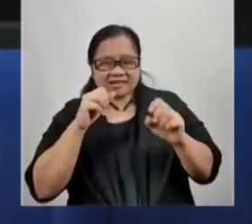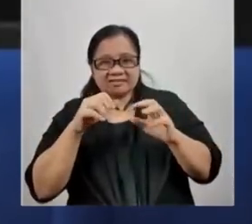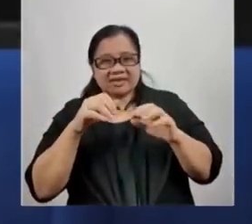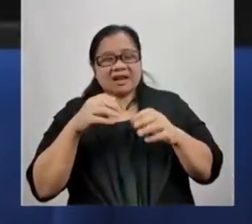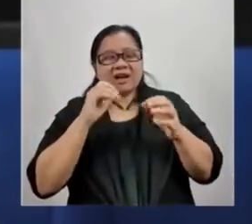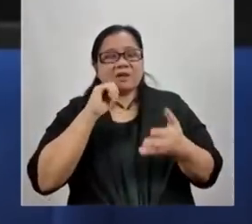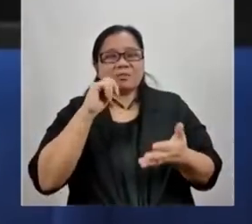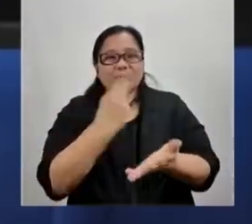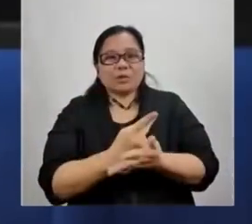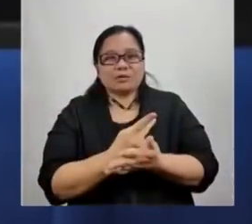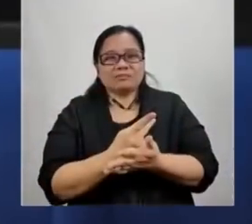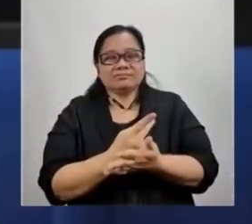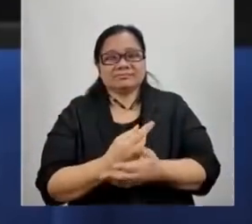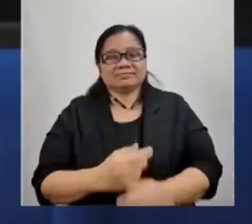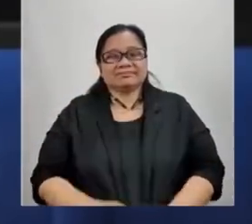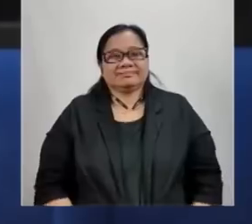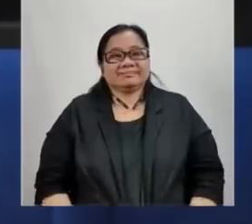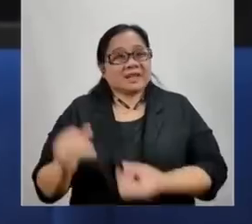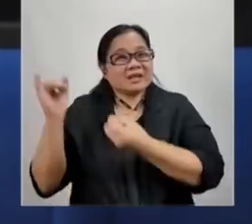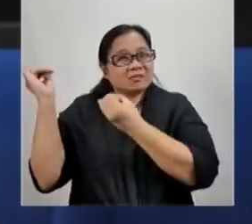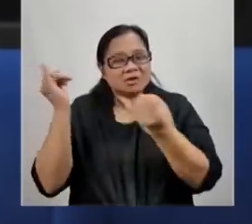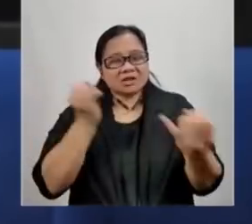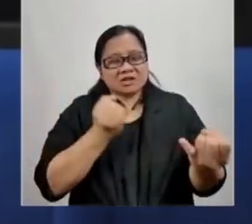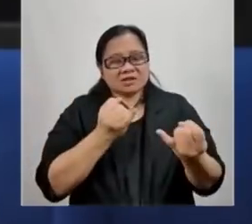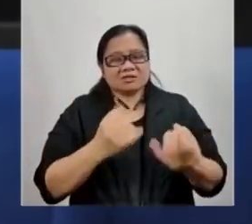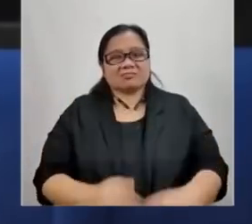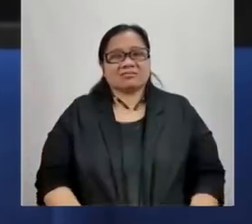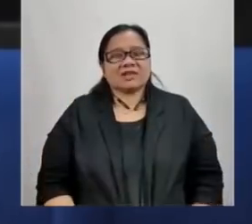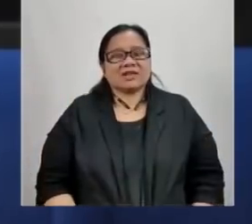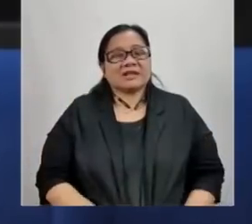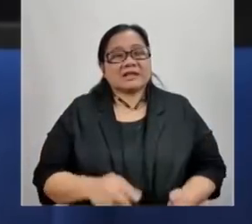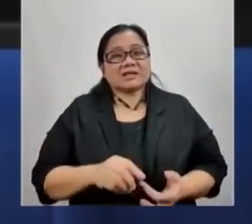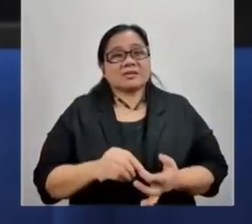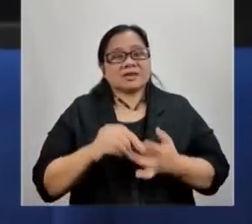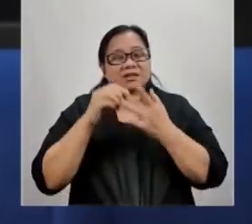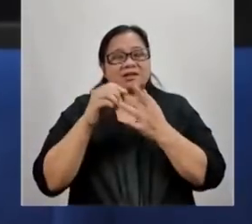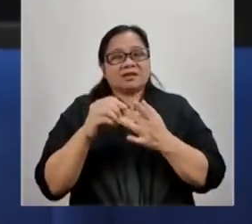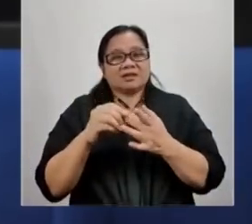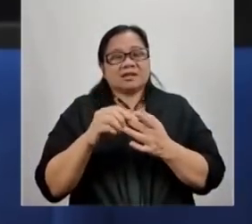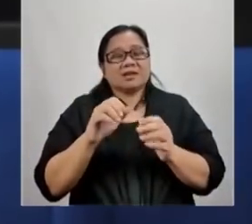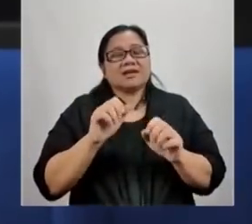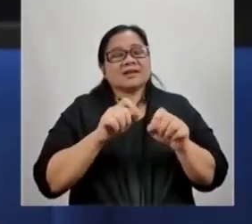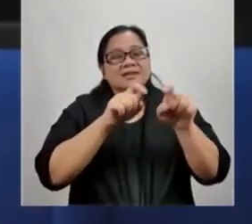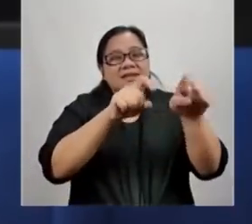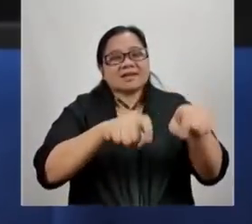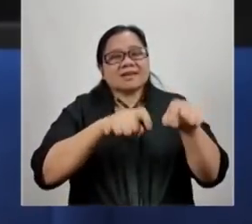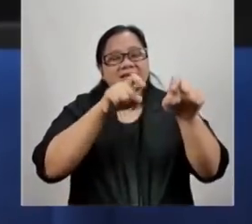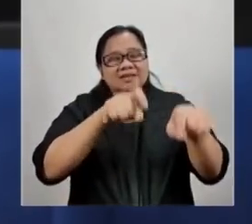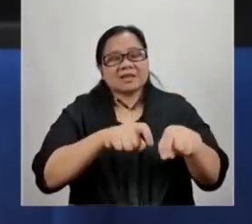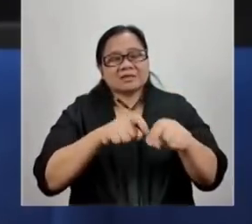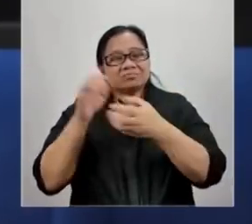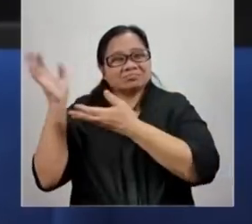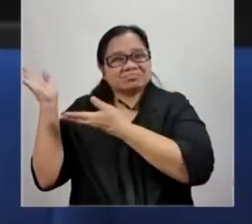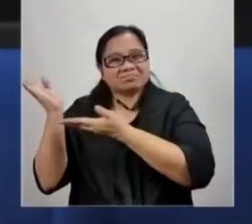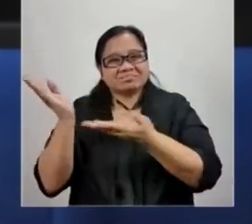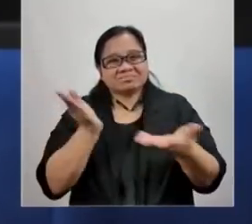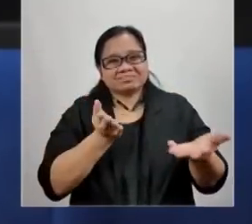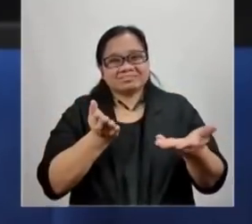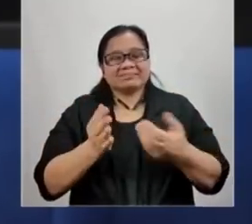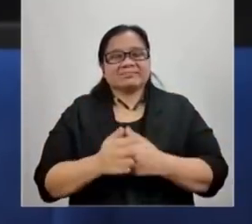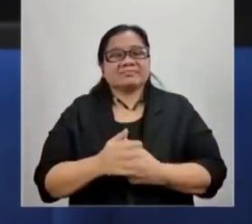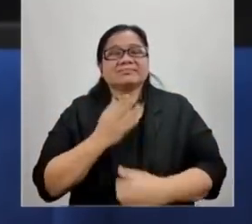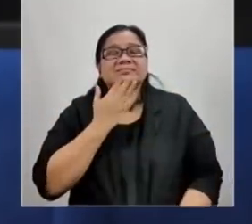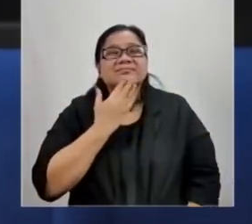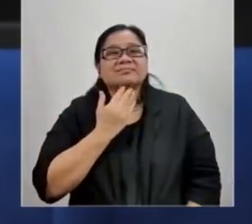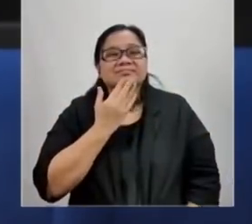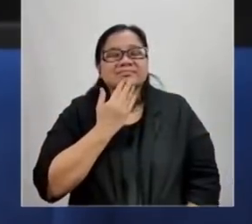with regard to agricultural importations. Sugar is one such importation which